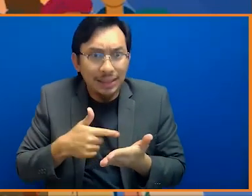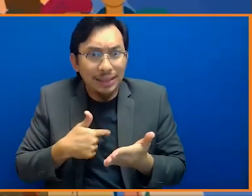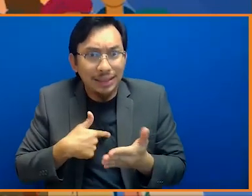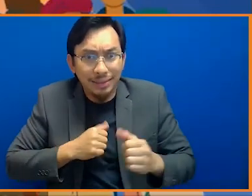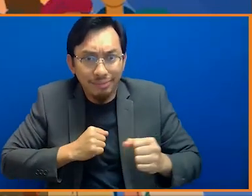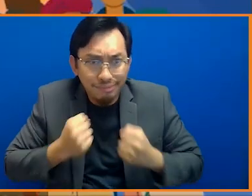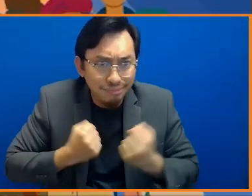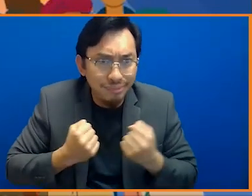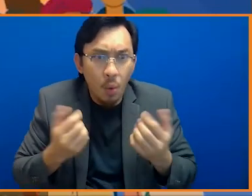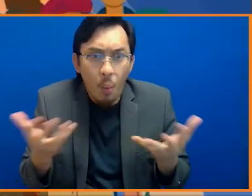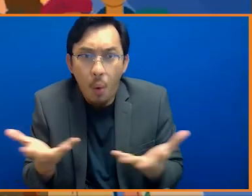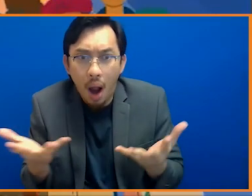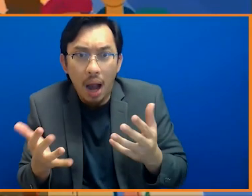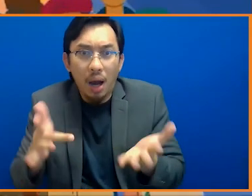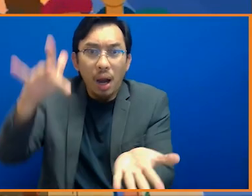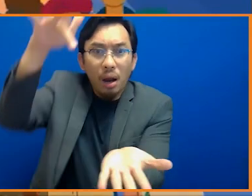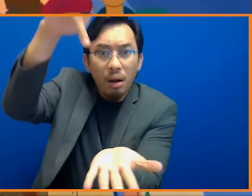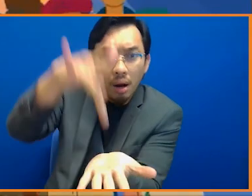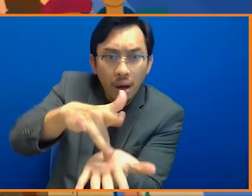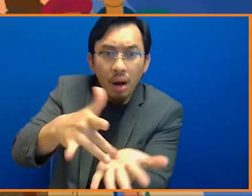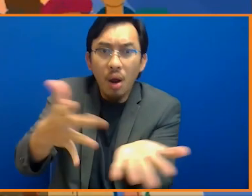or to seek shelters.